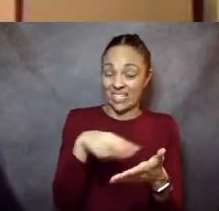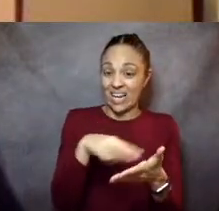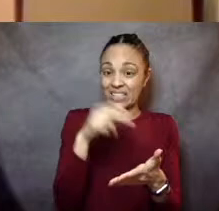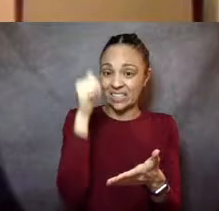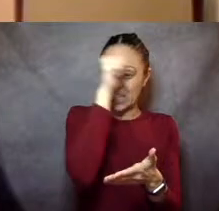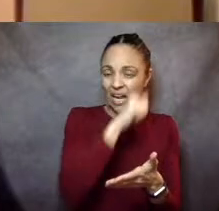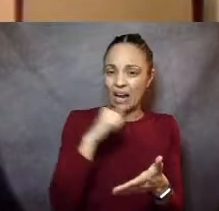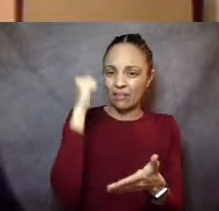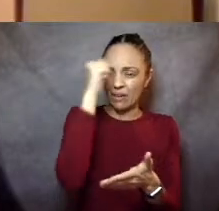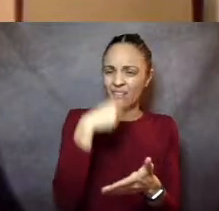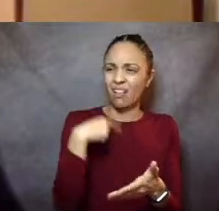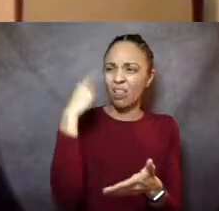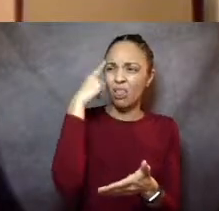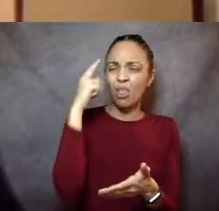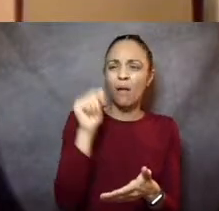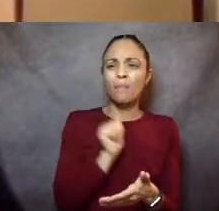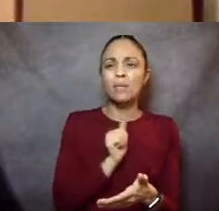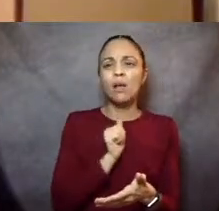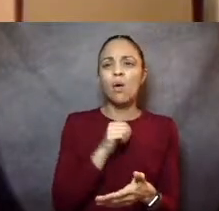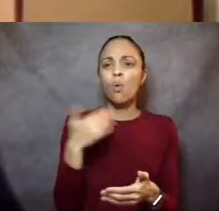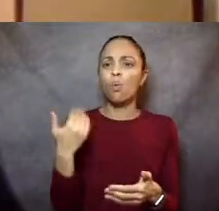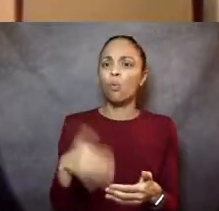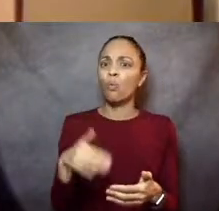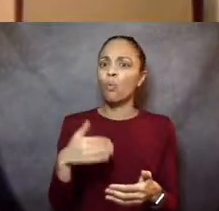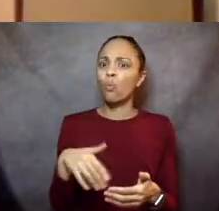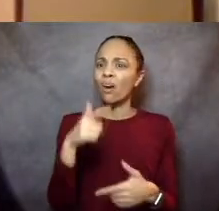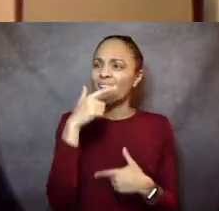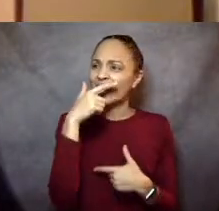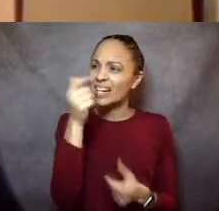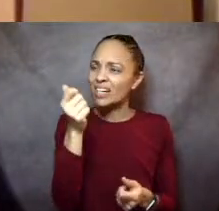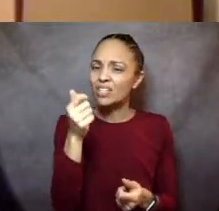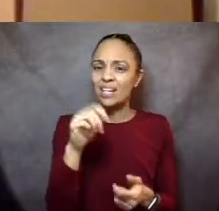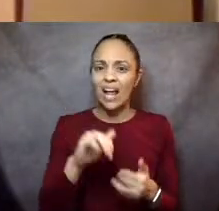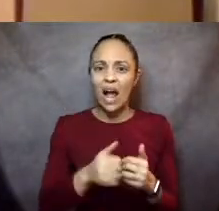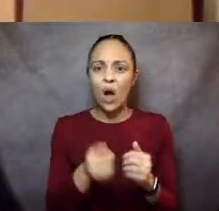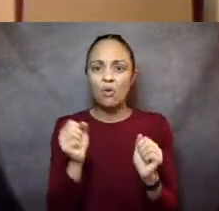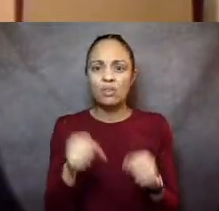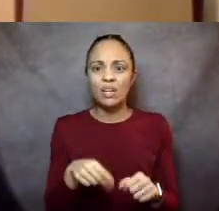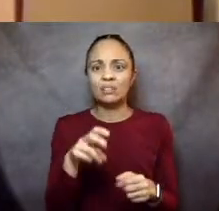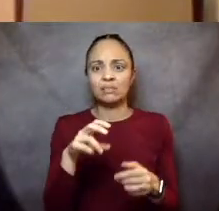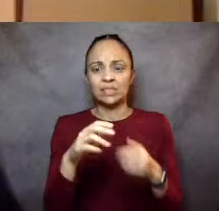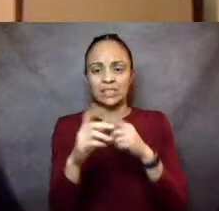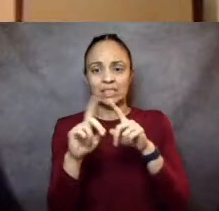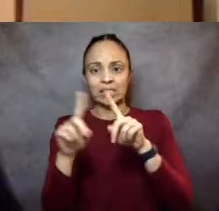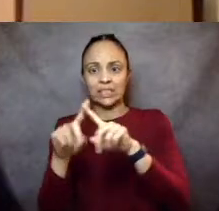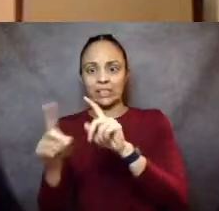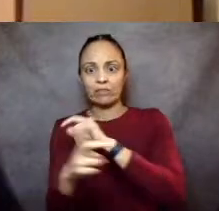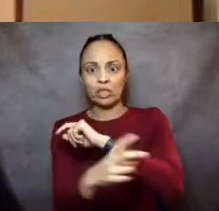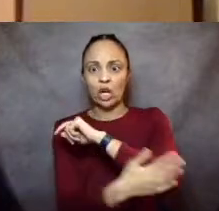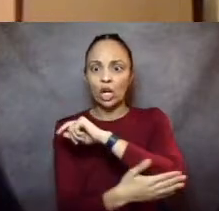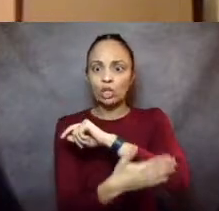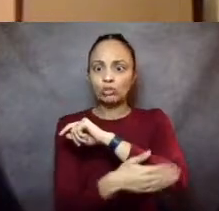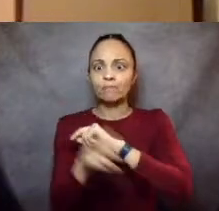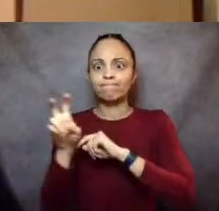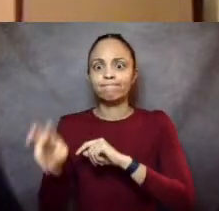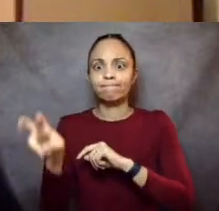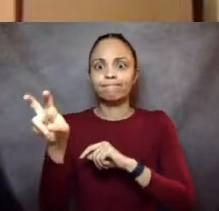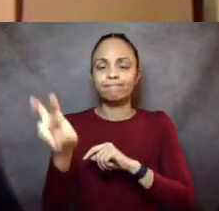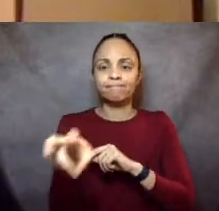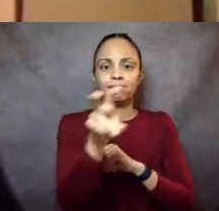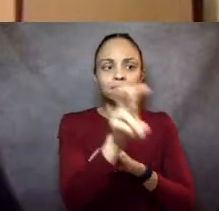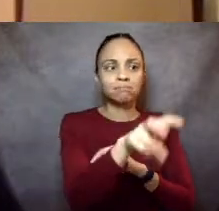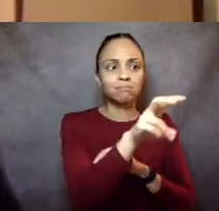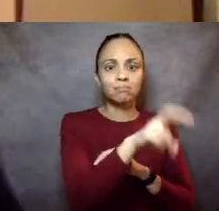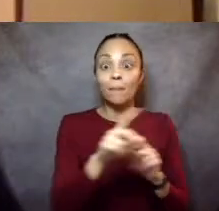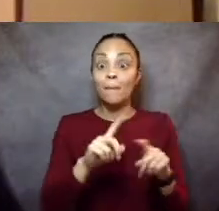country and the emotion that is derived from viewing revelations is the